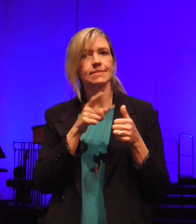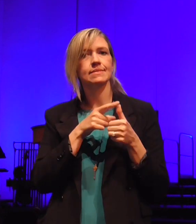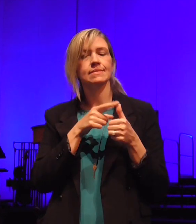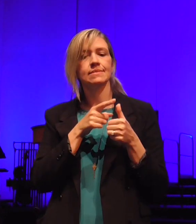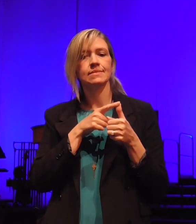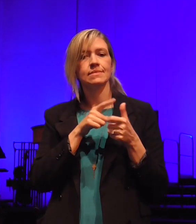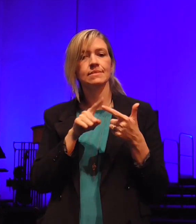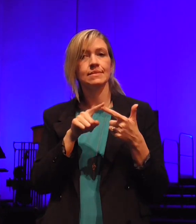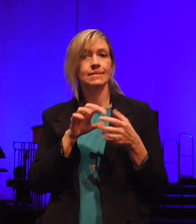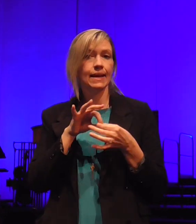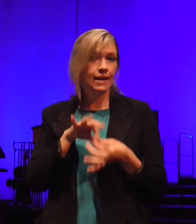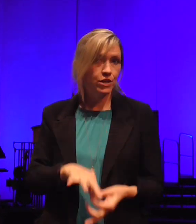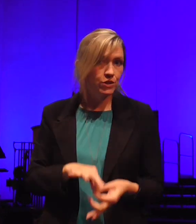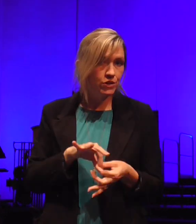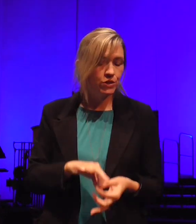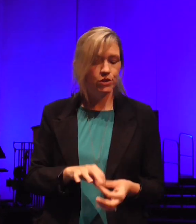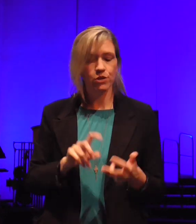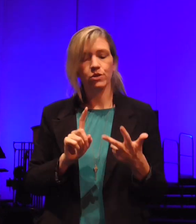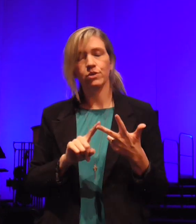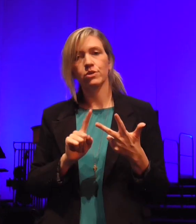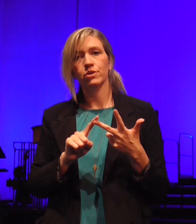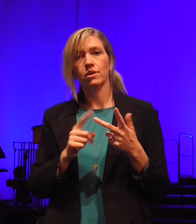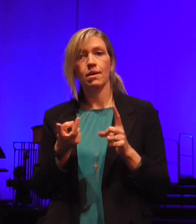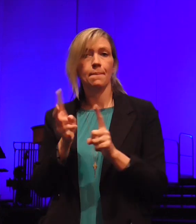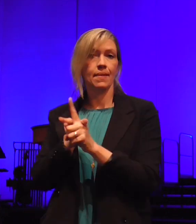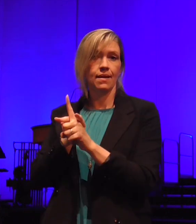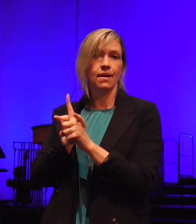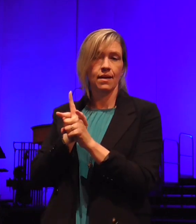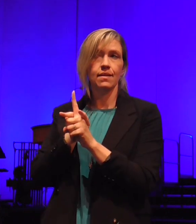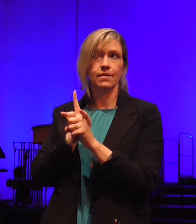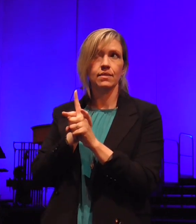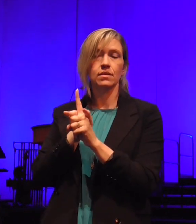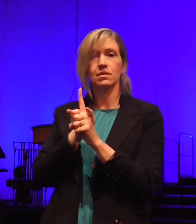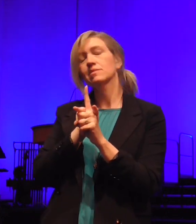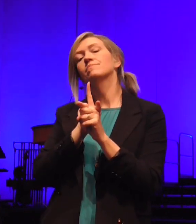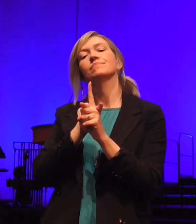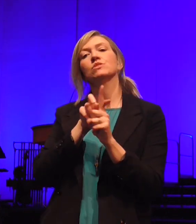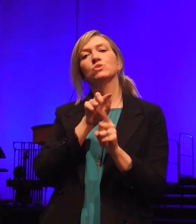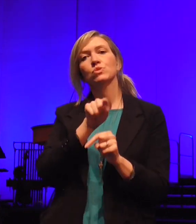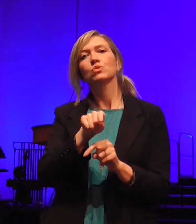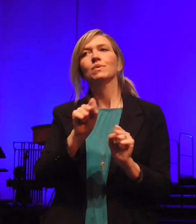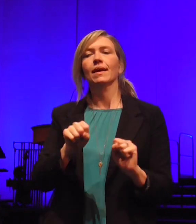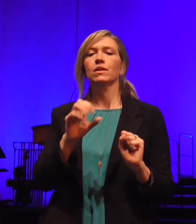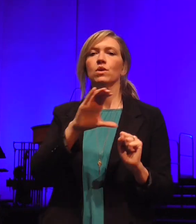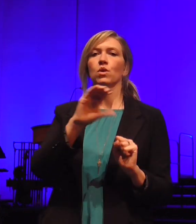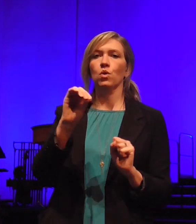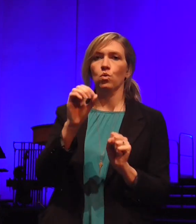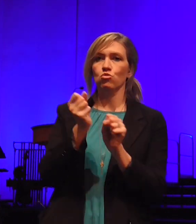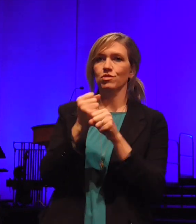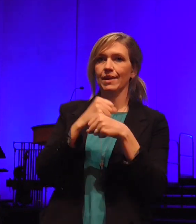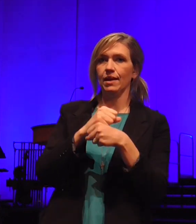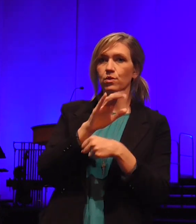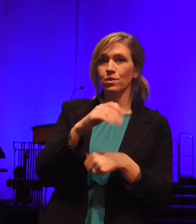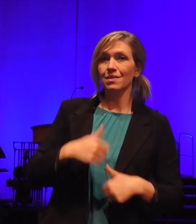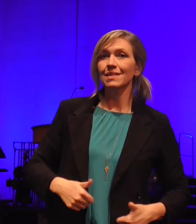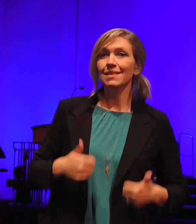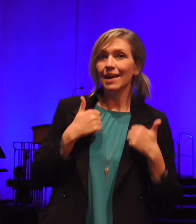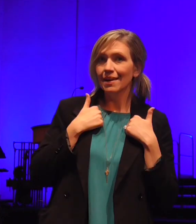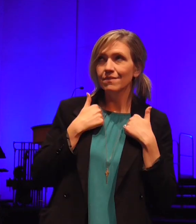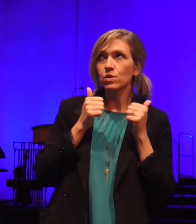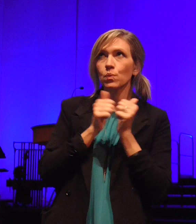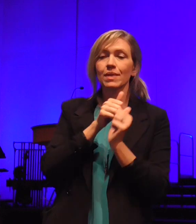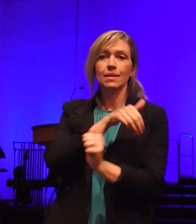Articulate, anchor, and apply and co-create your life with